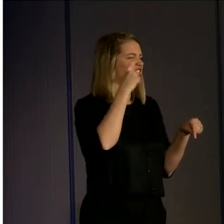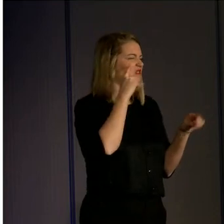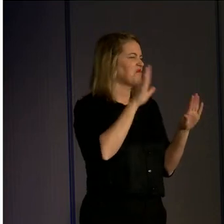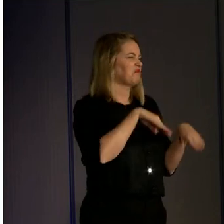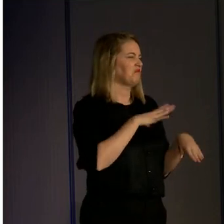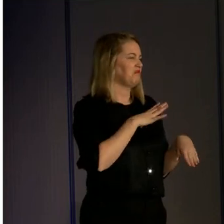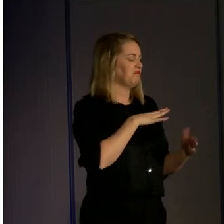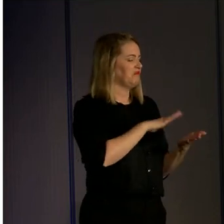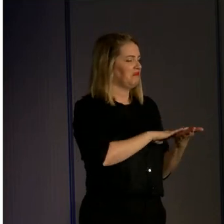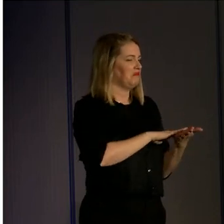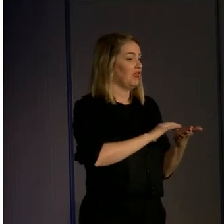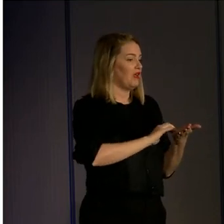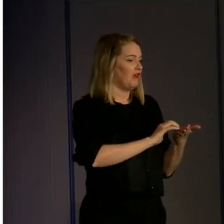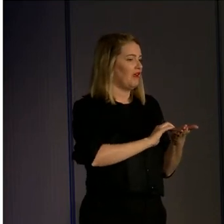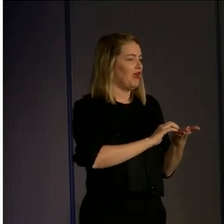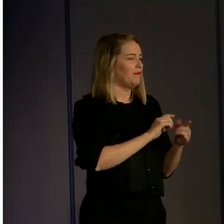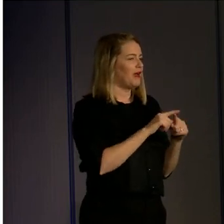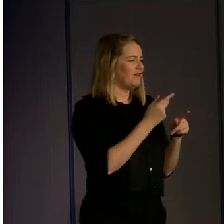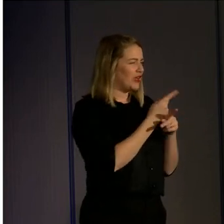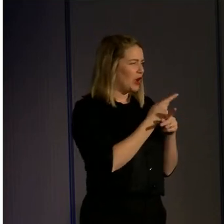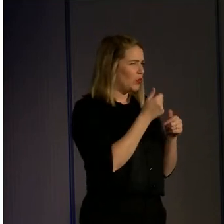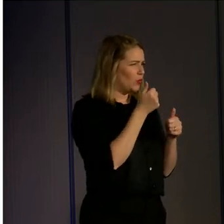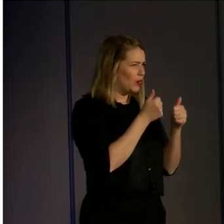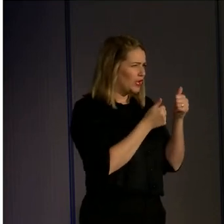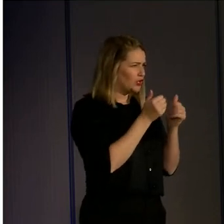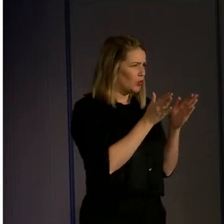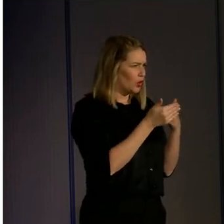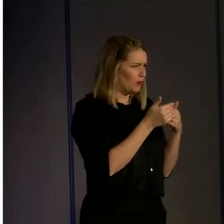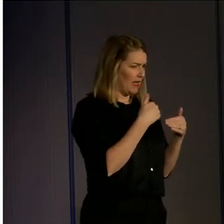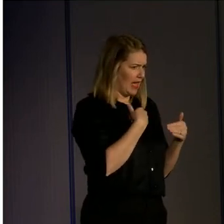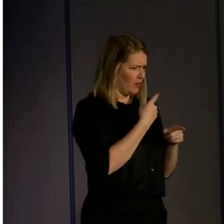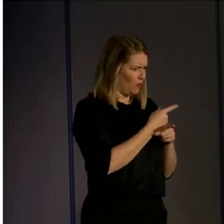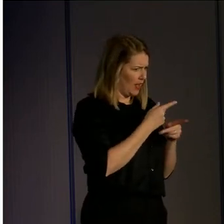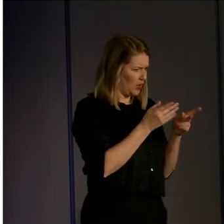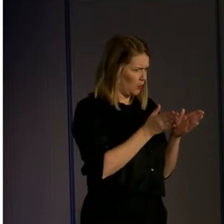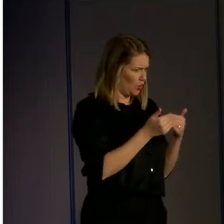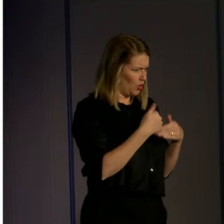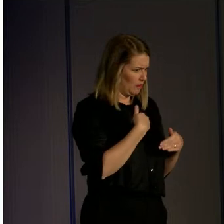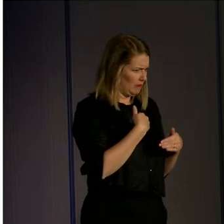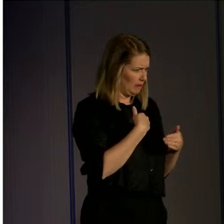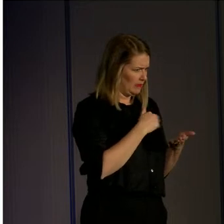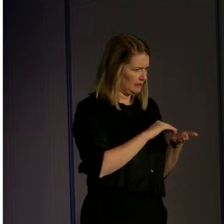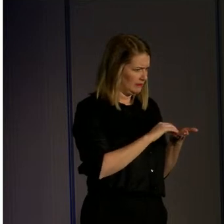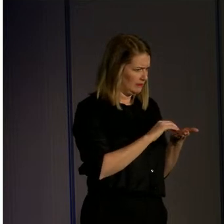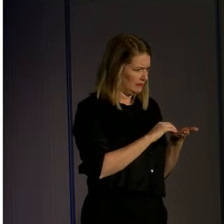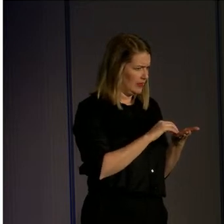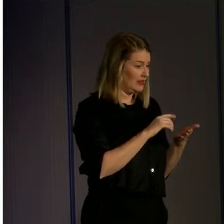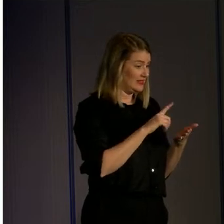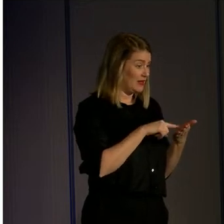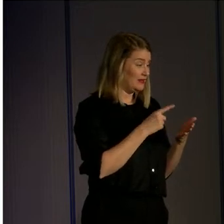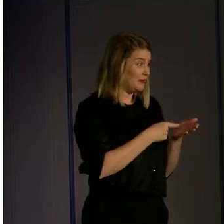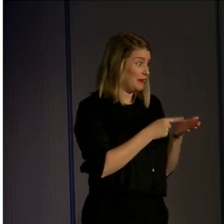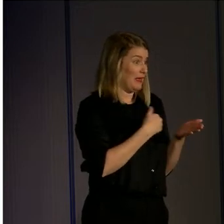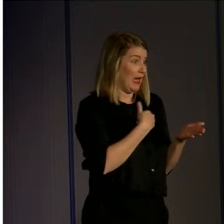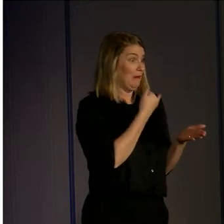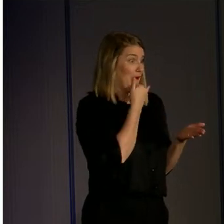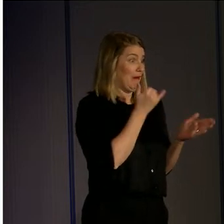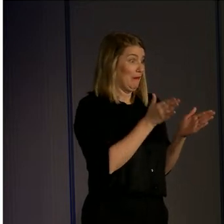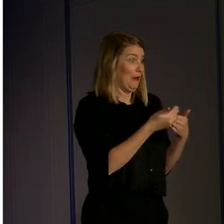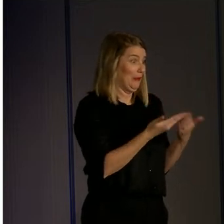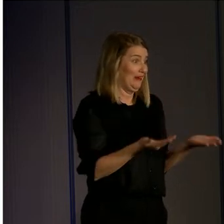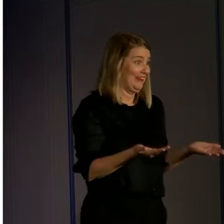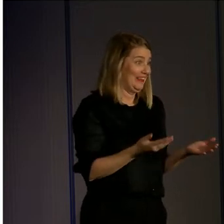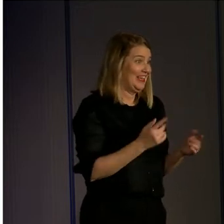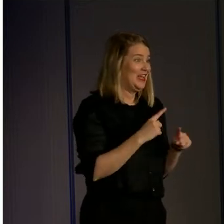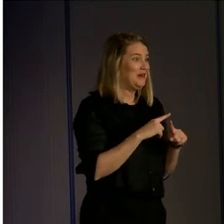the fun time was just trying to figure out which room, like if I was in the right room. And sometimes I would be in the wrong room, But it would be those